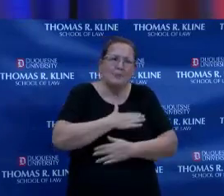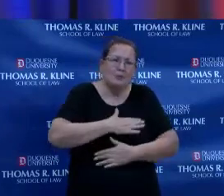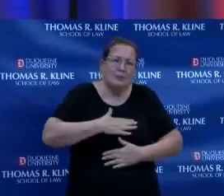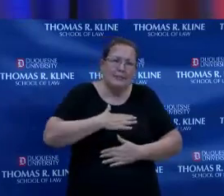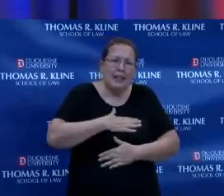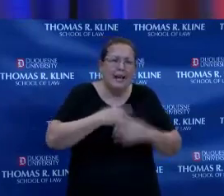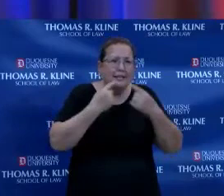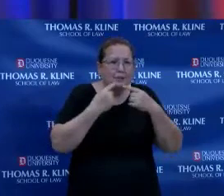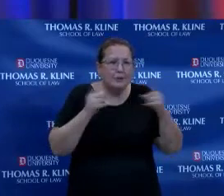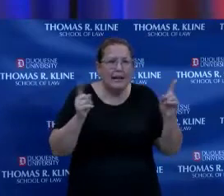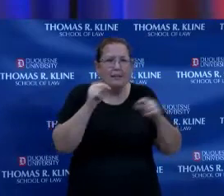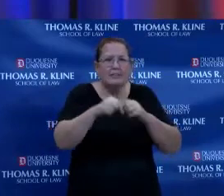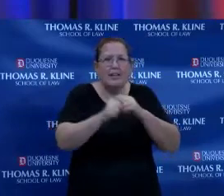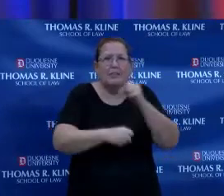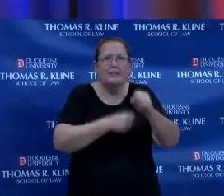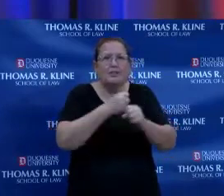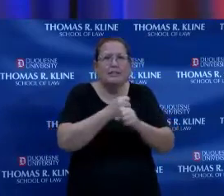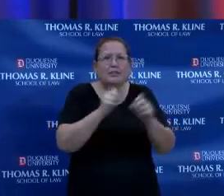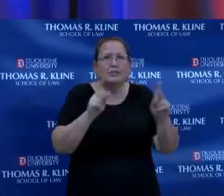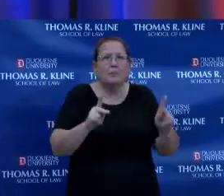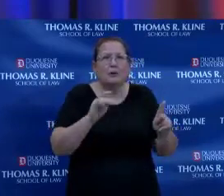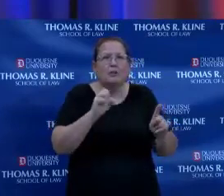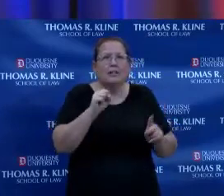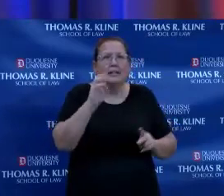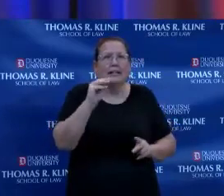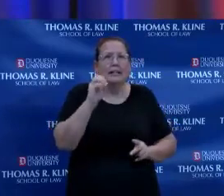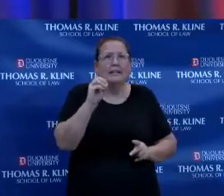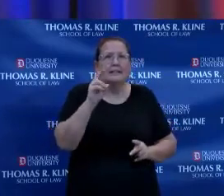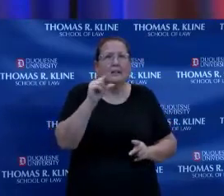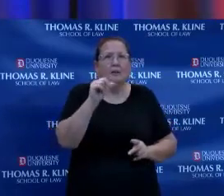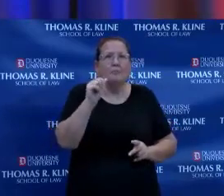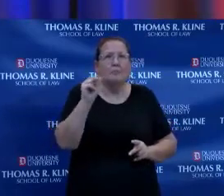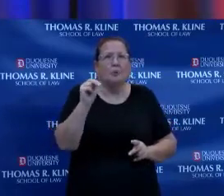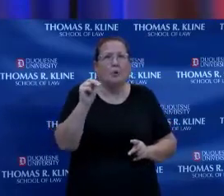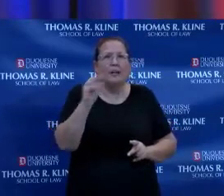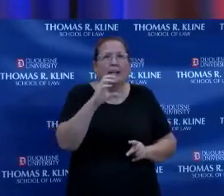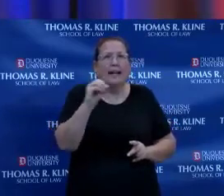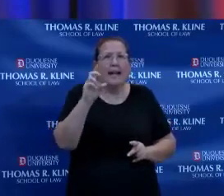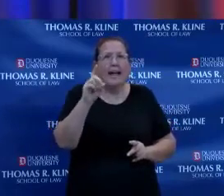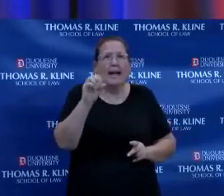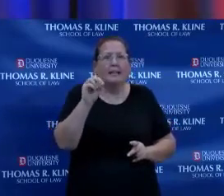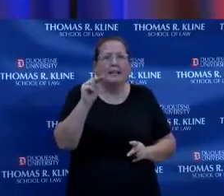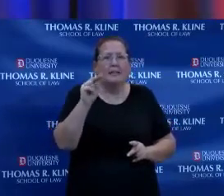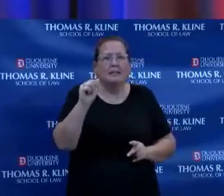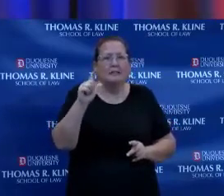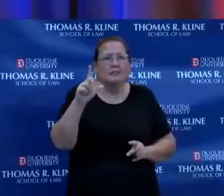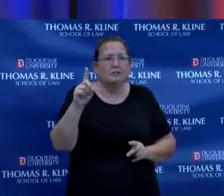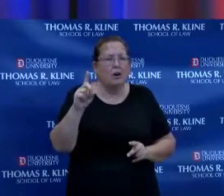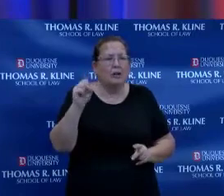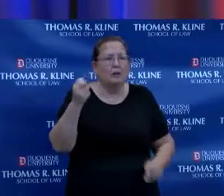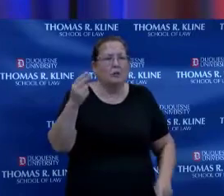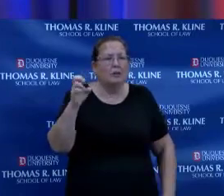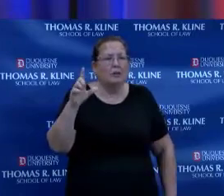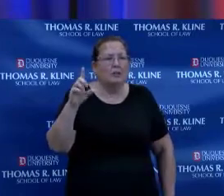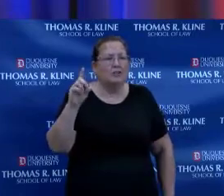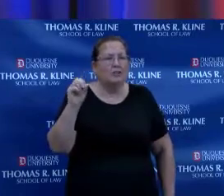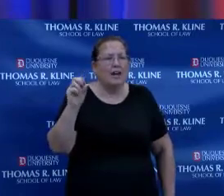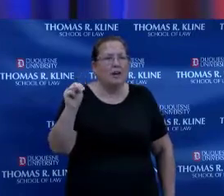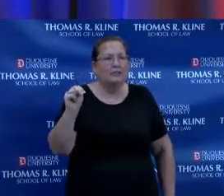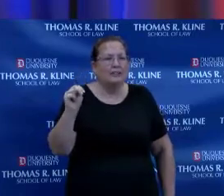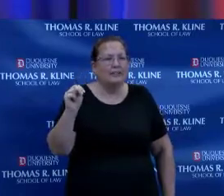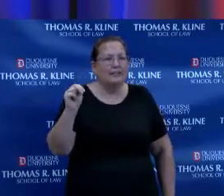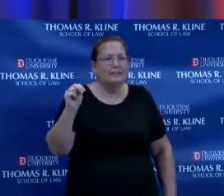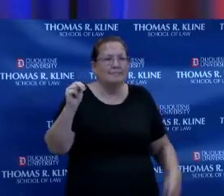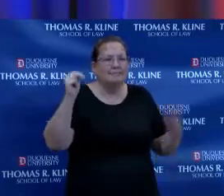announce that this year's recipients are Morgan Camarillo and Donald Sheldon. Morgan and Donnie, please